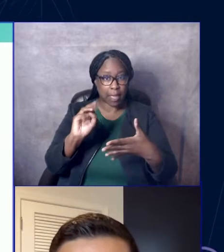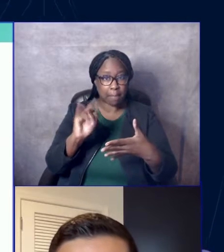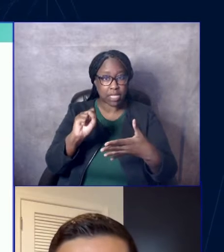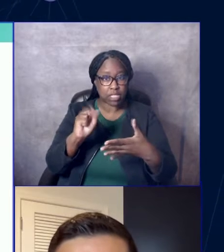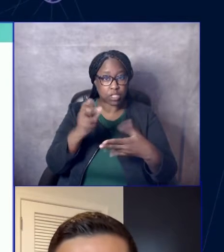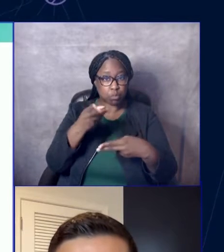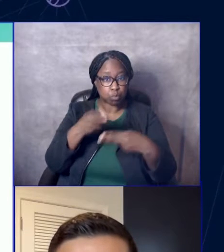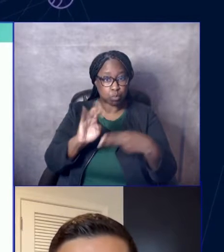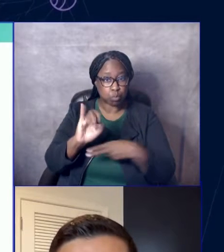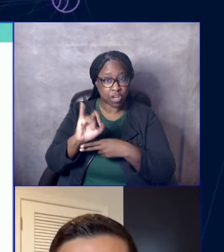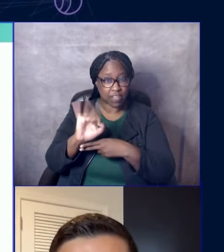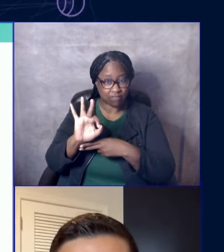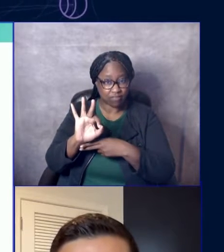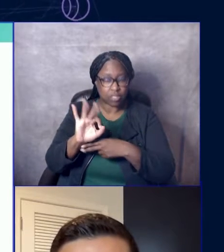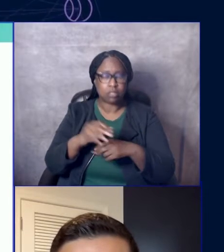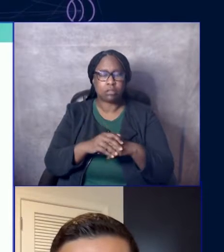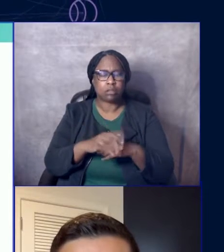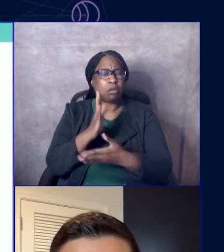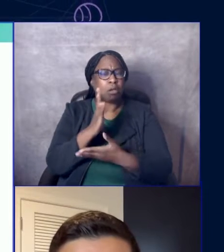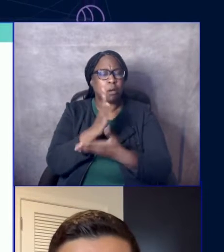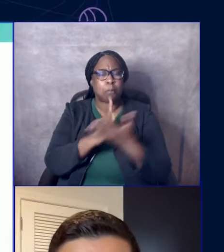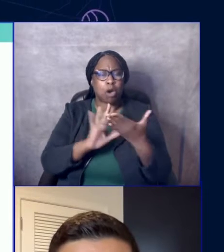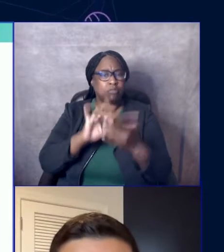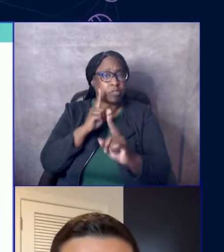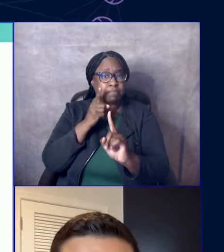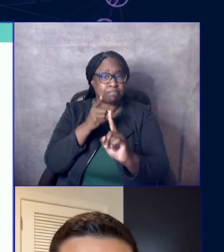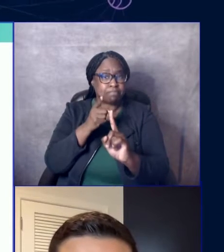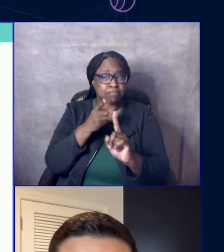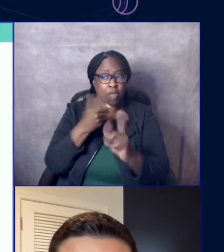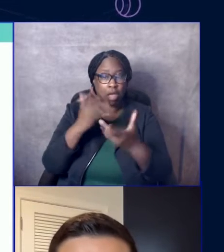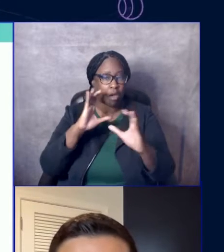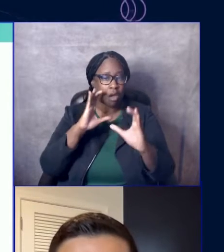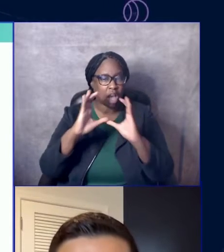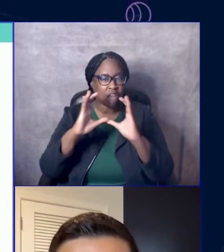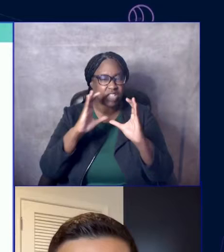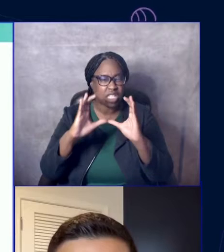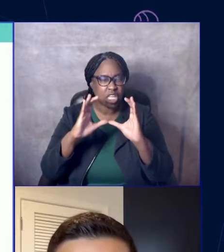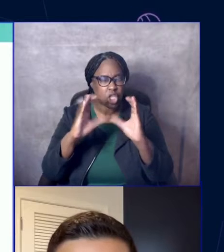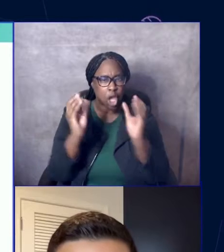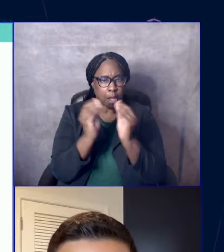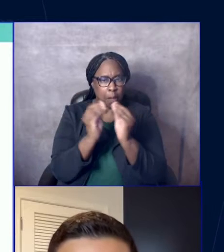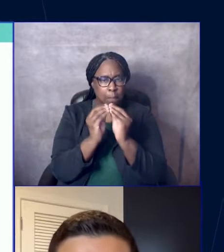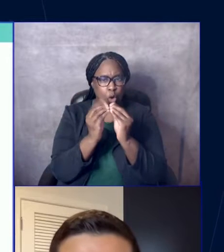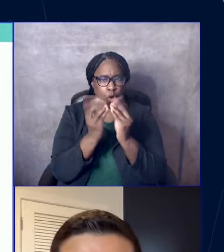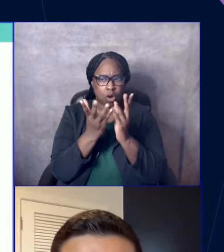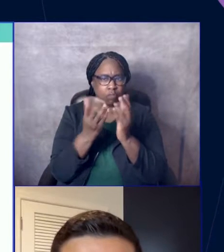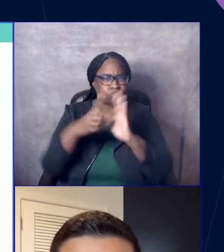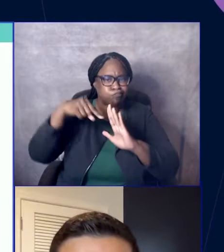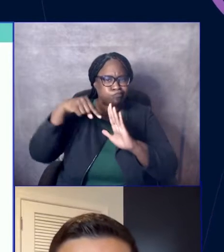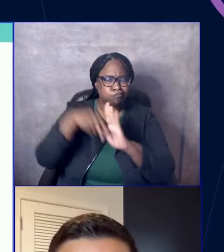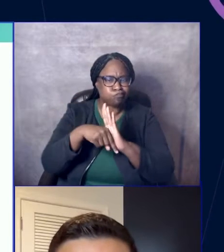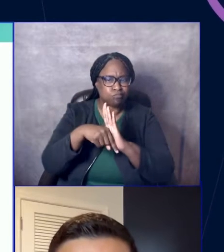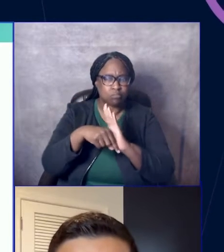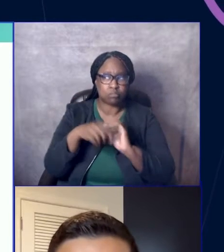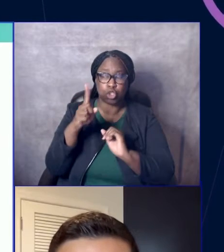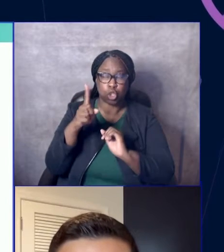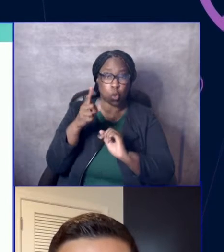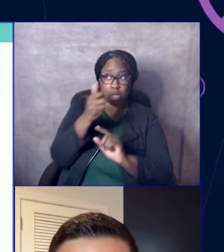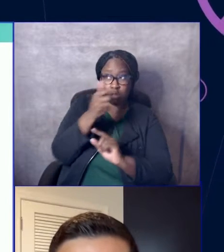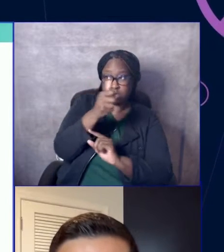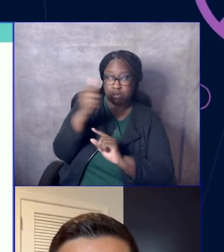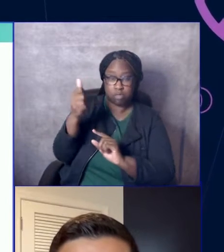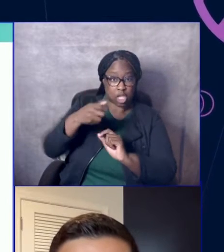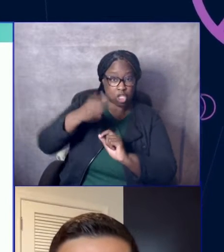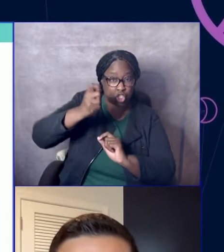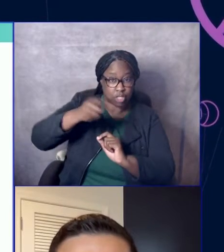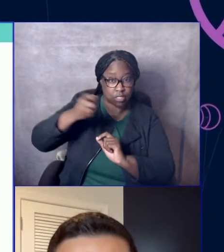strategy here was also to expand the conversation and make sure that aside from the justices who were getting this brief,